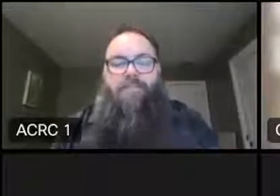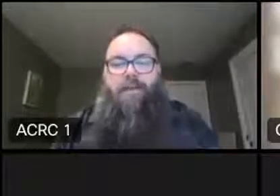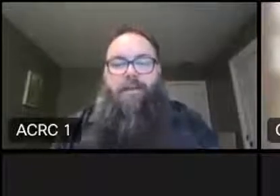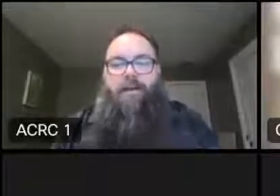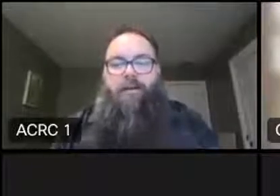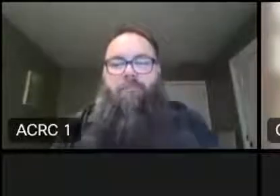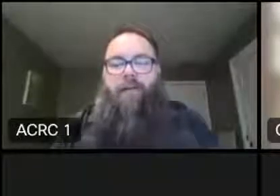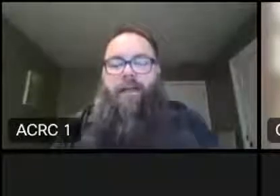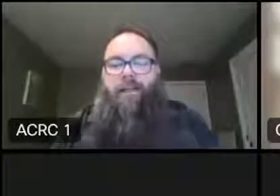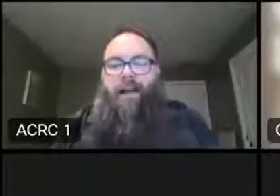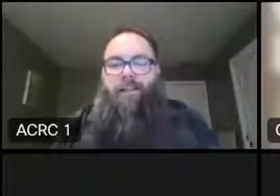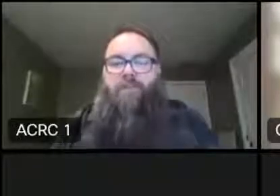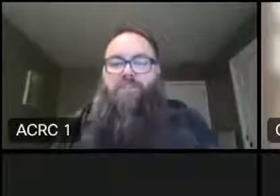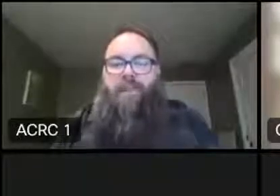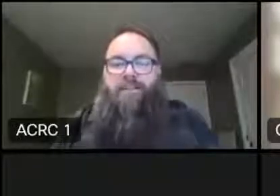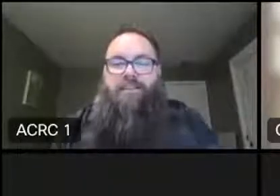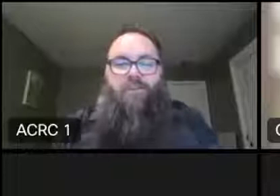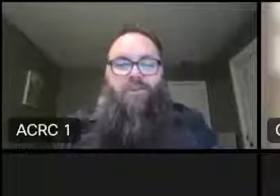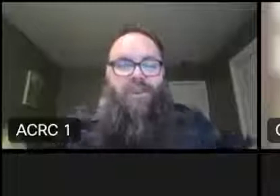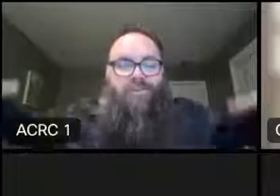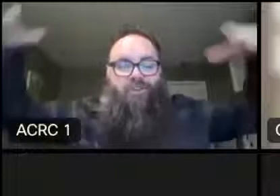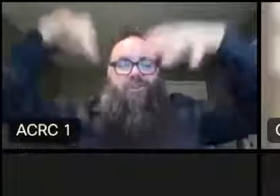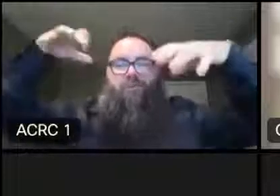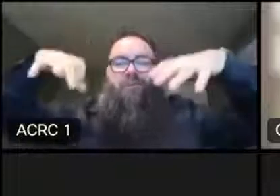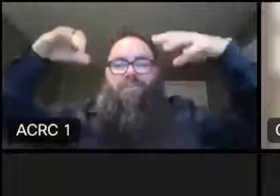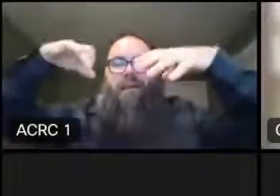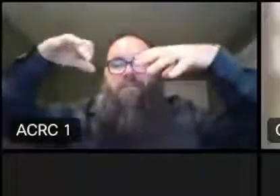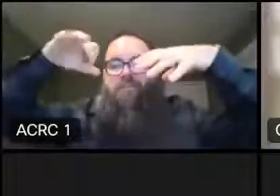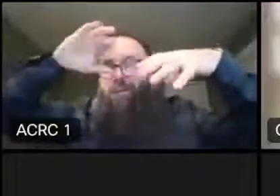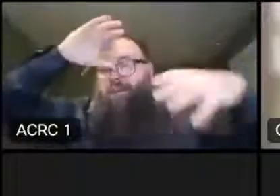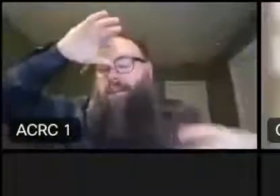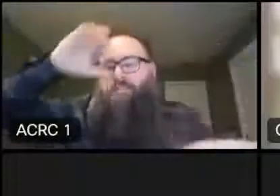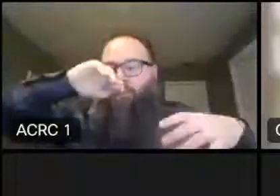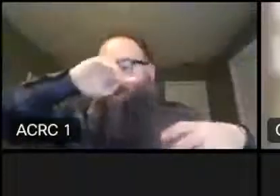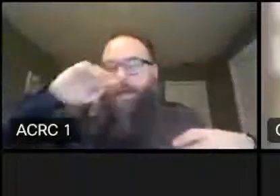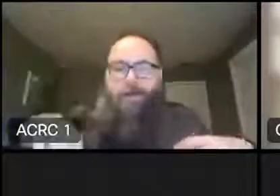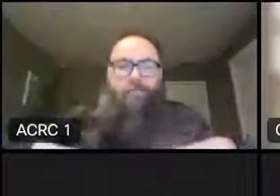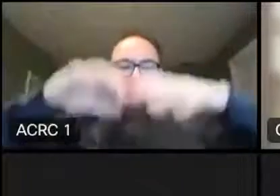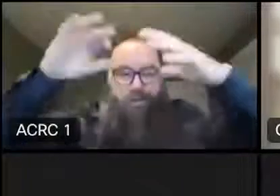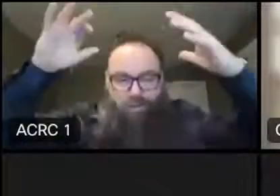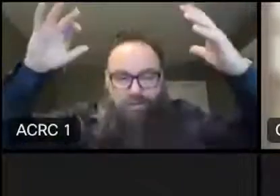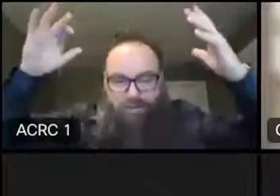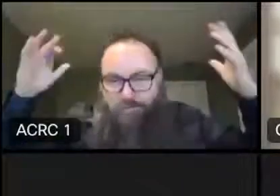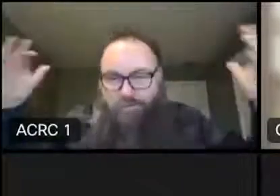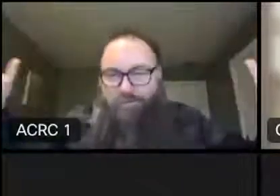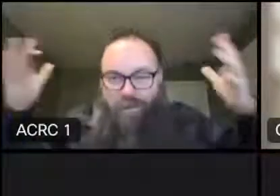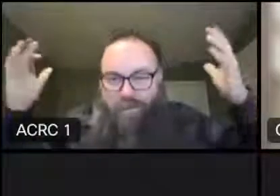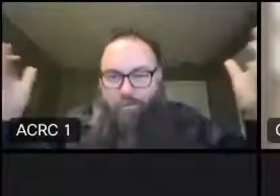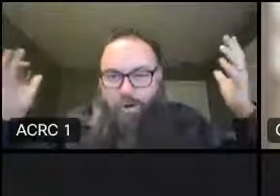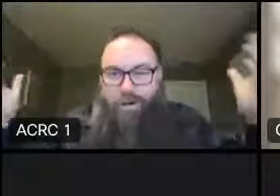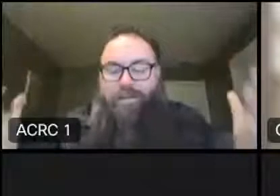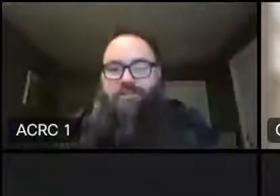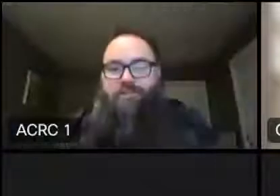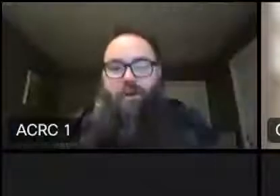our website. But I love these great things that we're doing internally for our staff, but it's figuring out how we can also provide